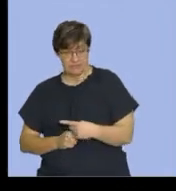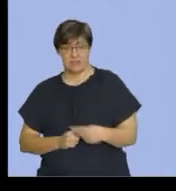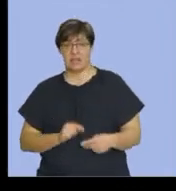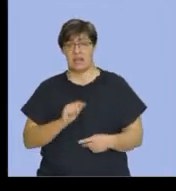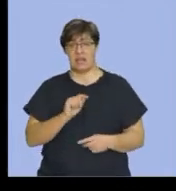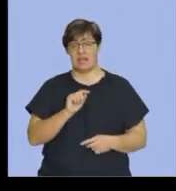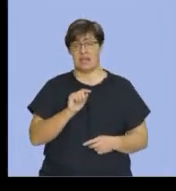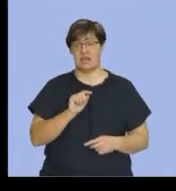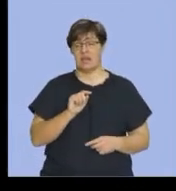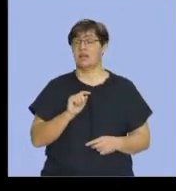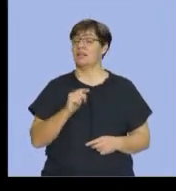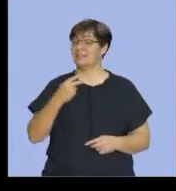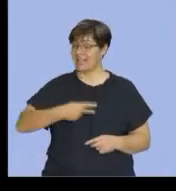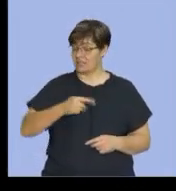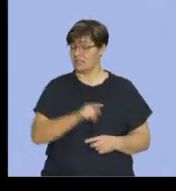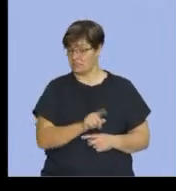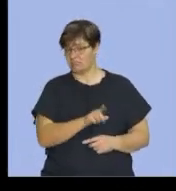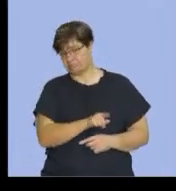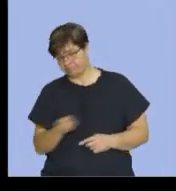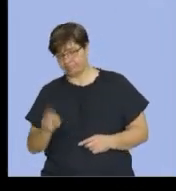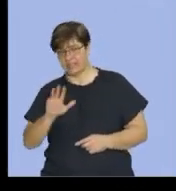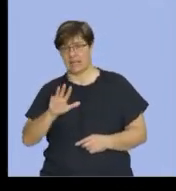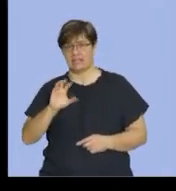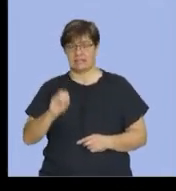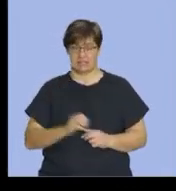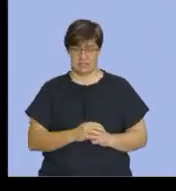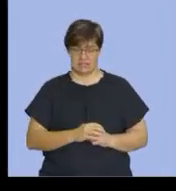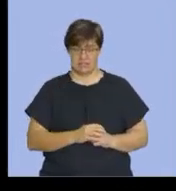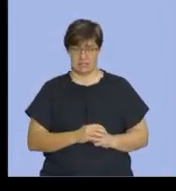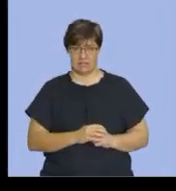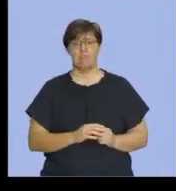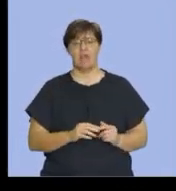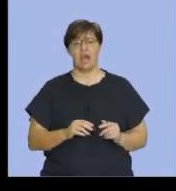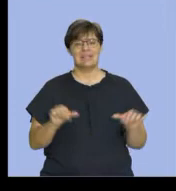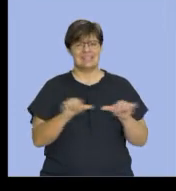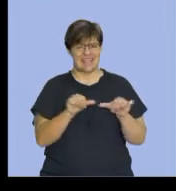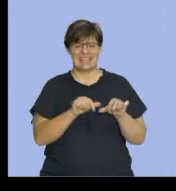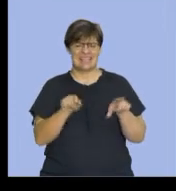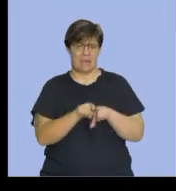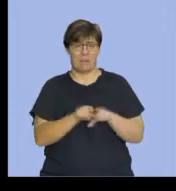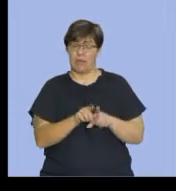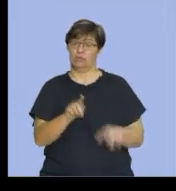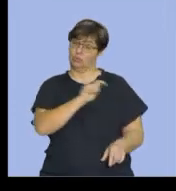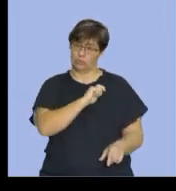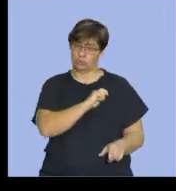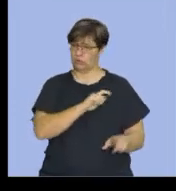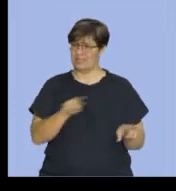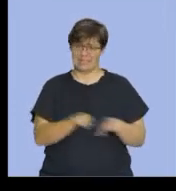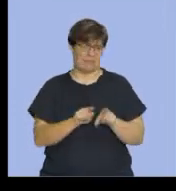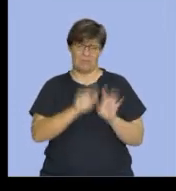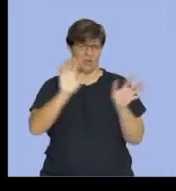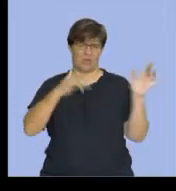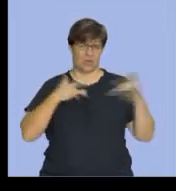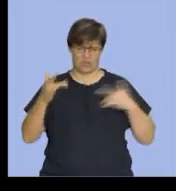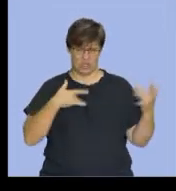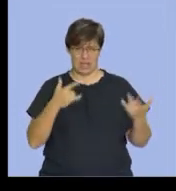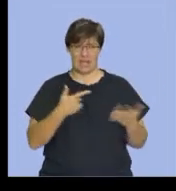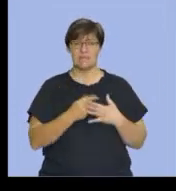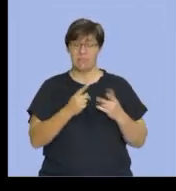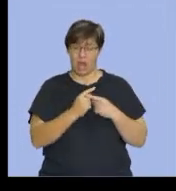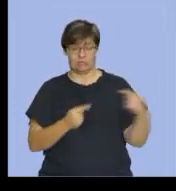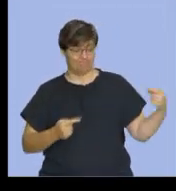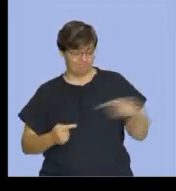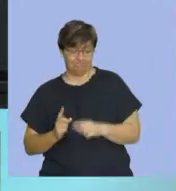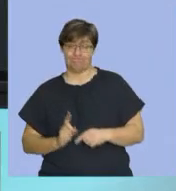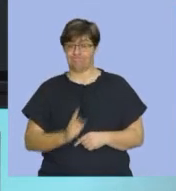the second one that's also going at 90 degrees. Now, I've drawn them the same size, but they're not the same size. I'm not worried about that. It's about the